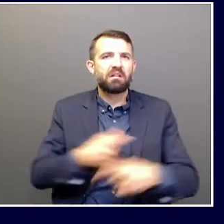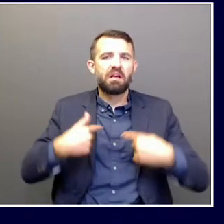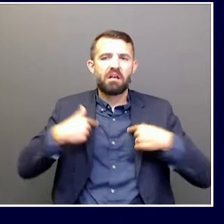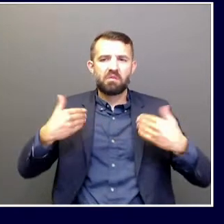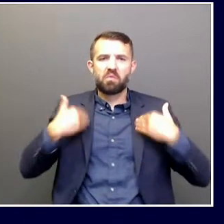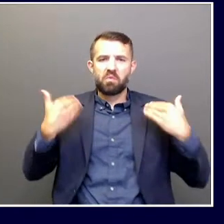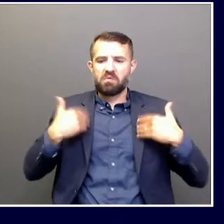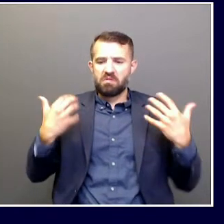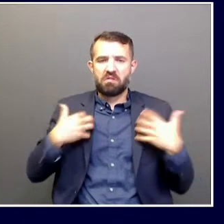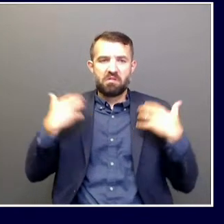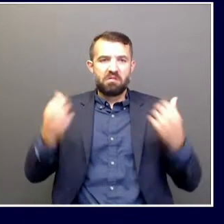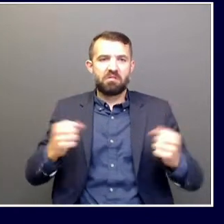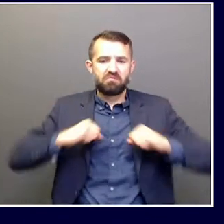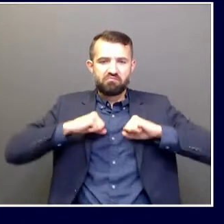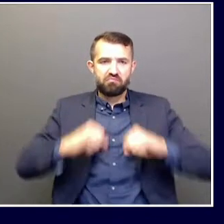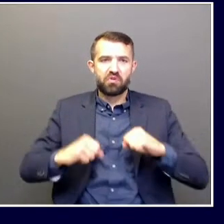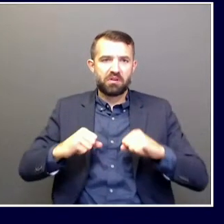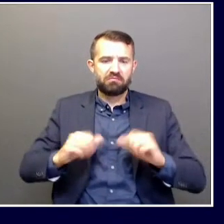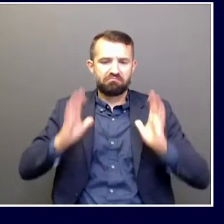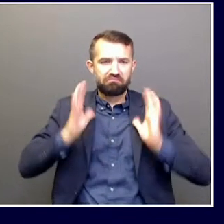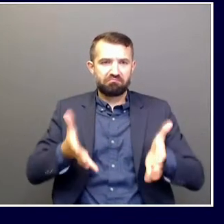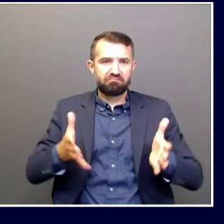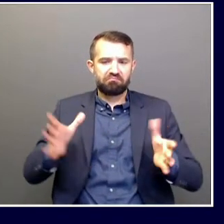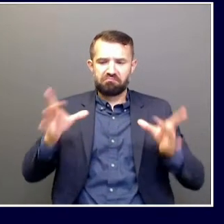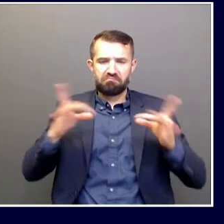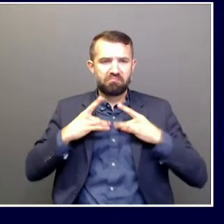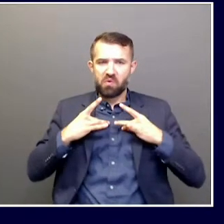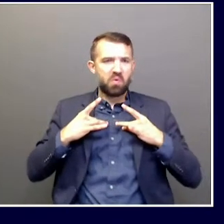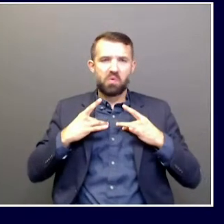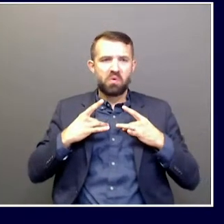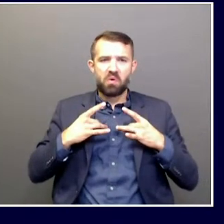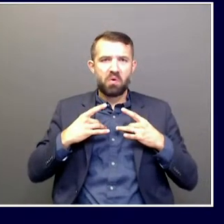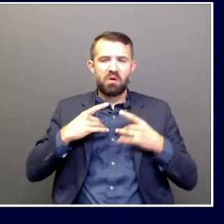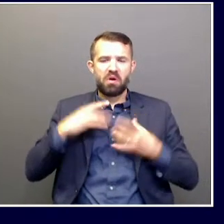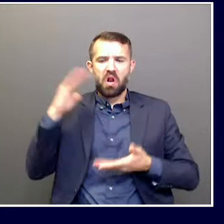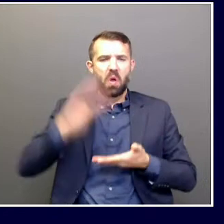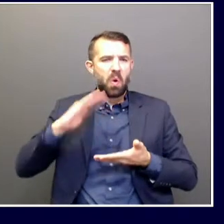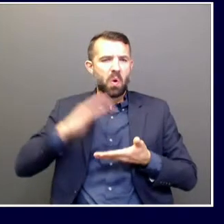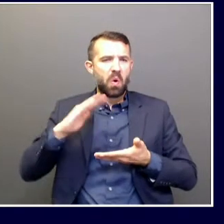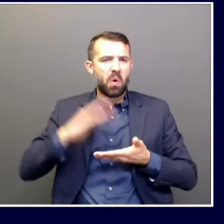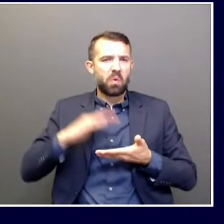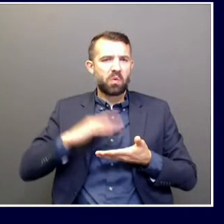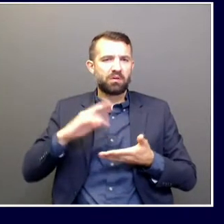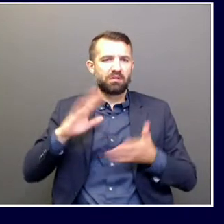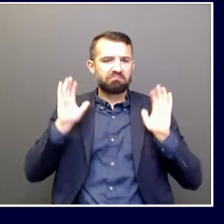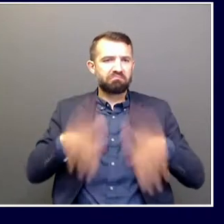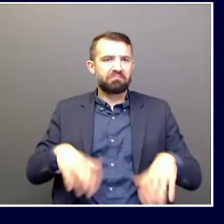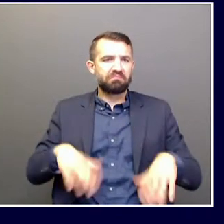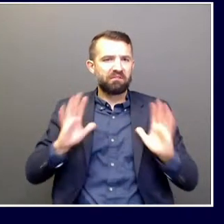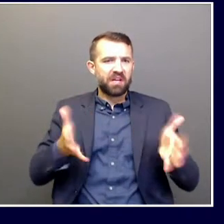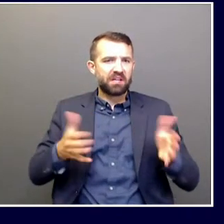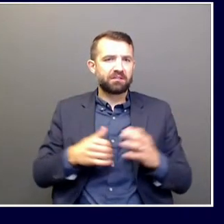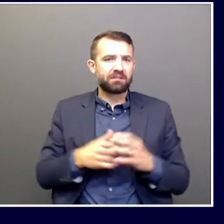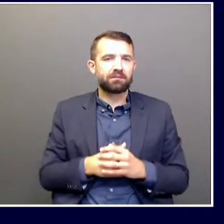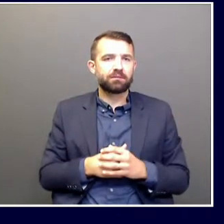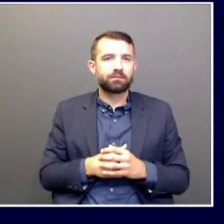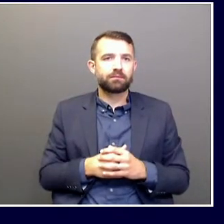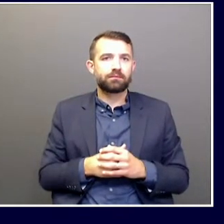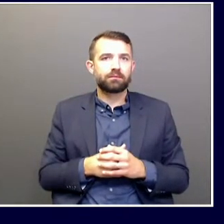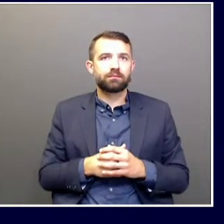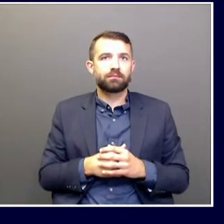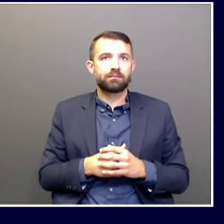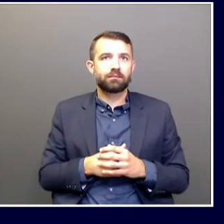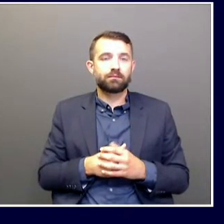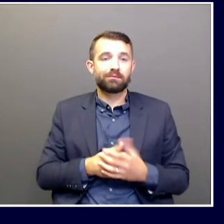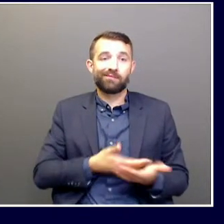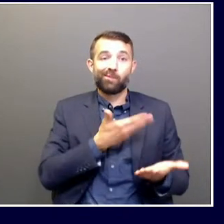feel that their chances are low of catching the virus. I think the data dispels